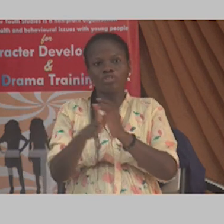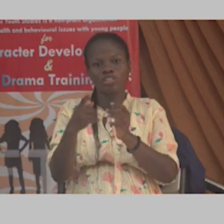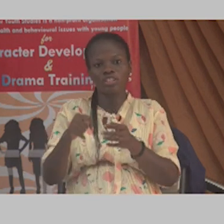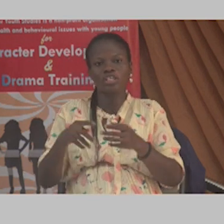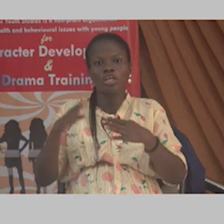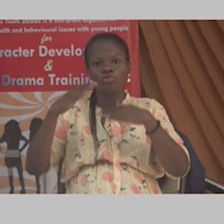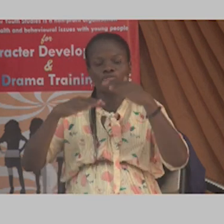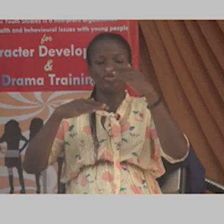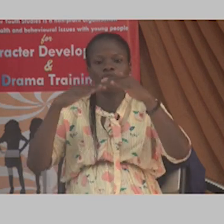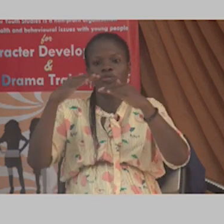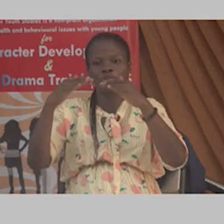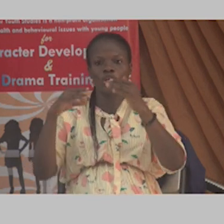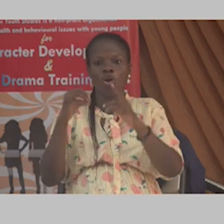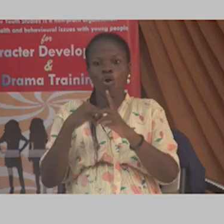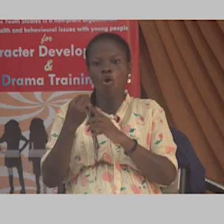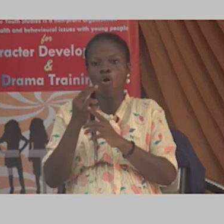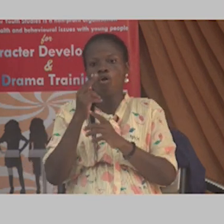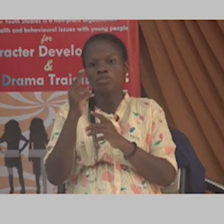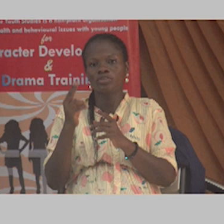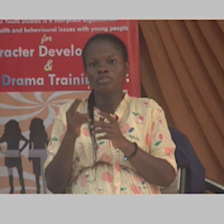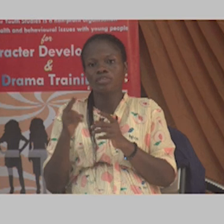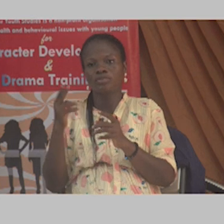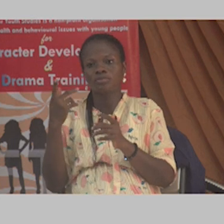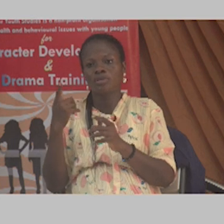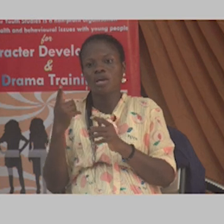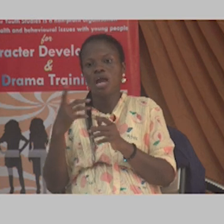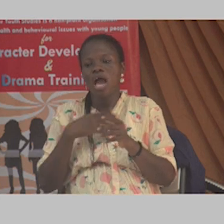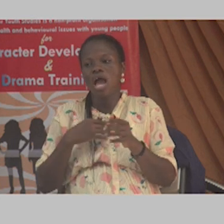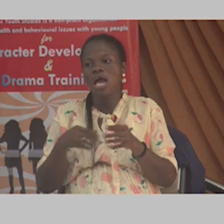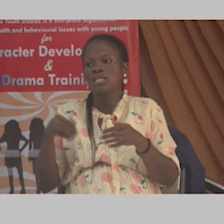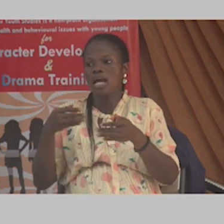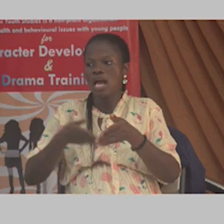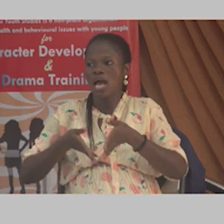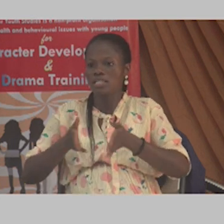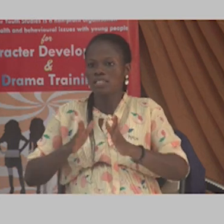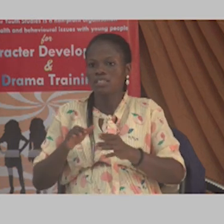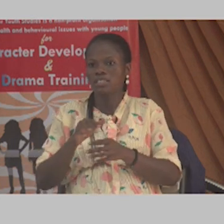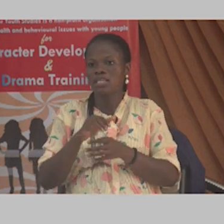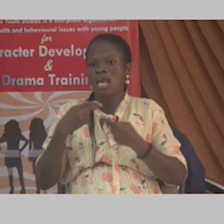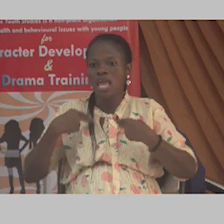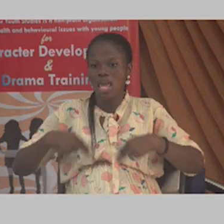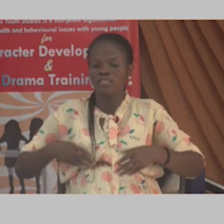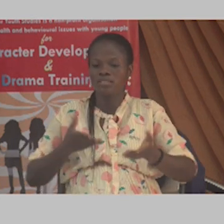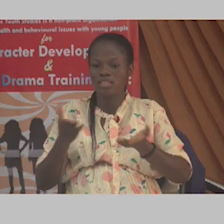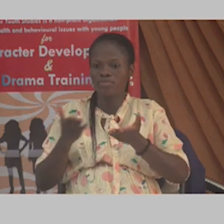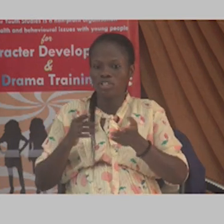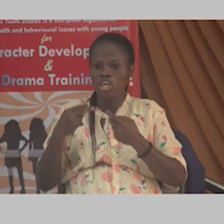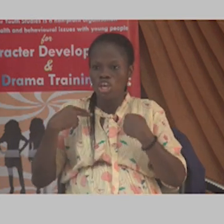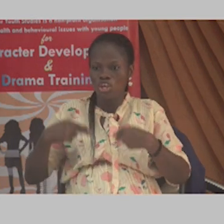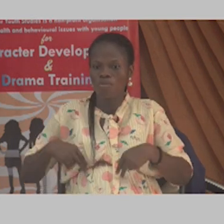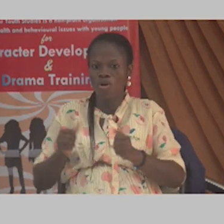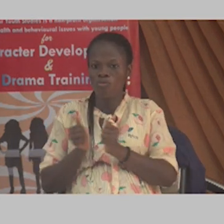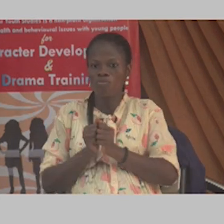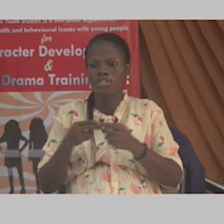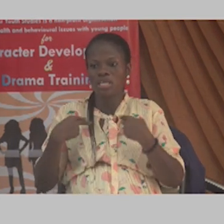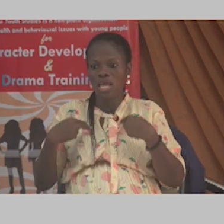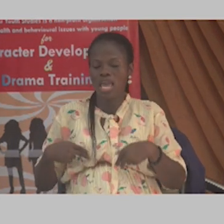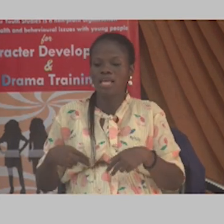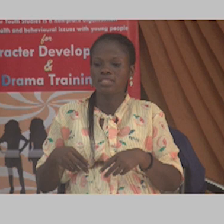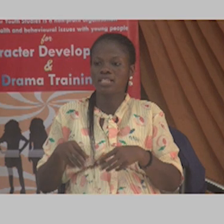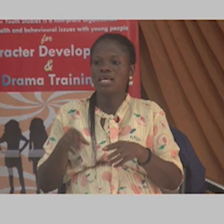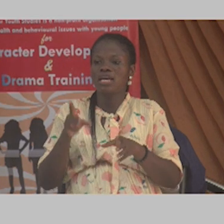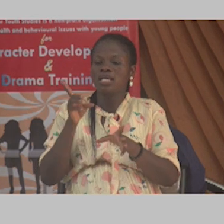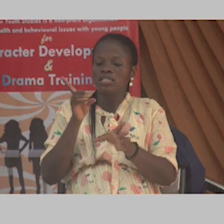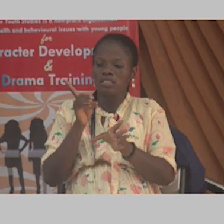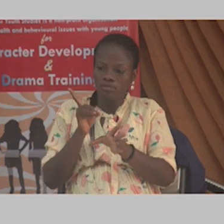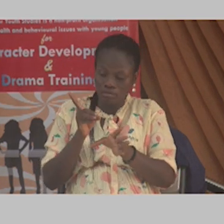sidewalk. Then in assessing health services, women with disabilities cannot access mammography. It's